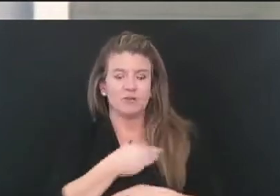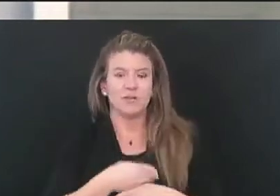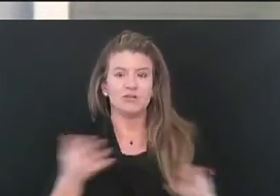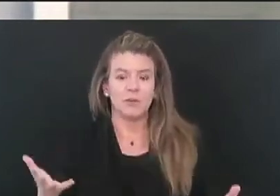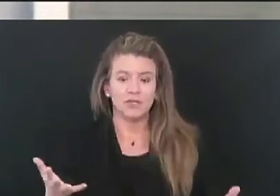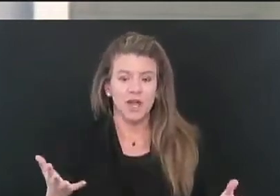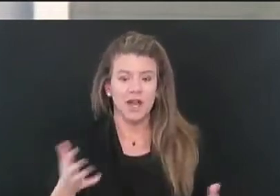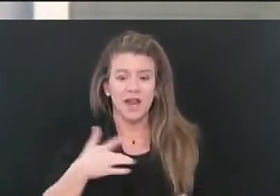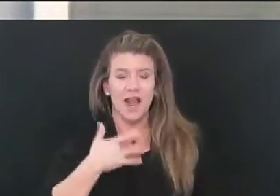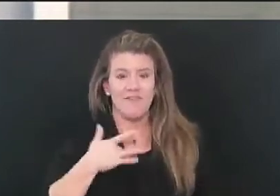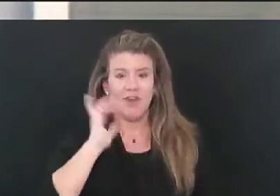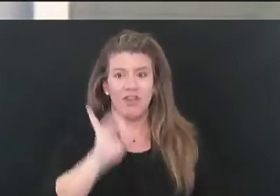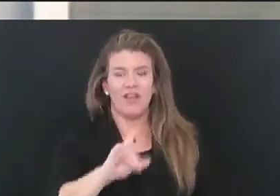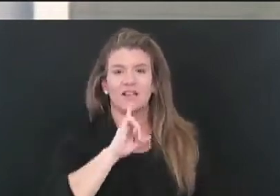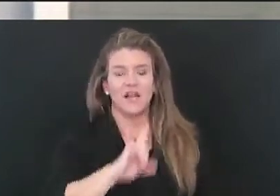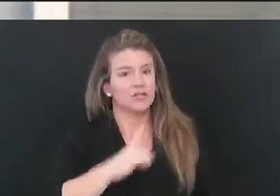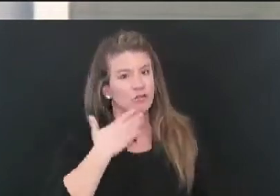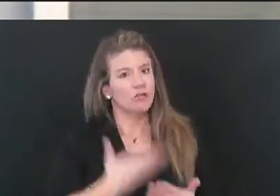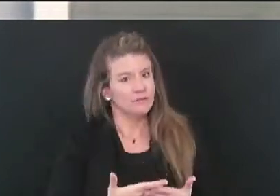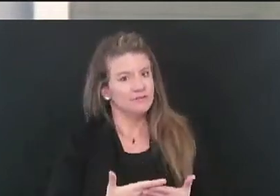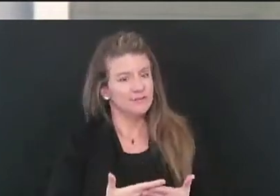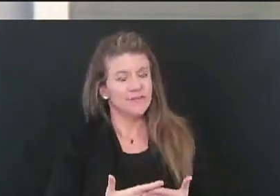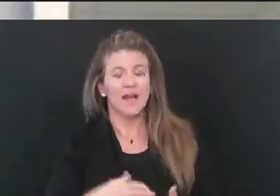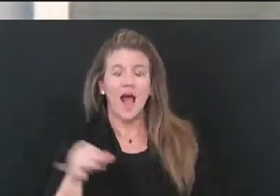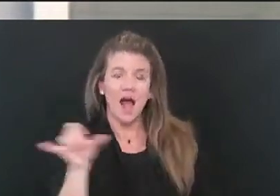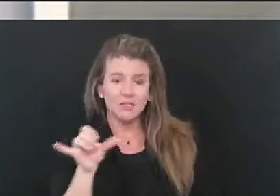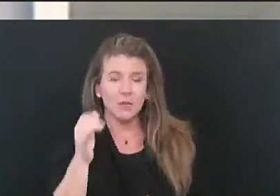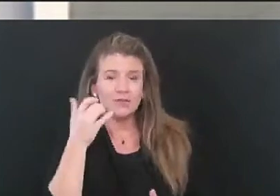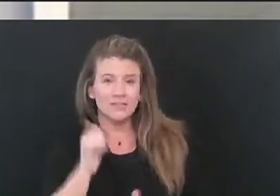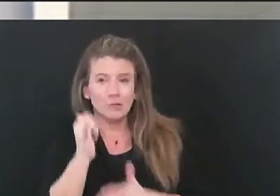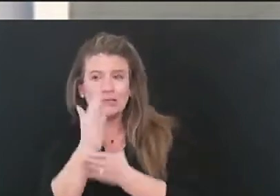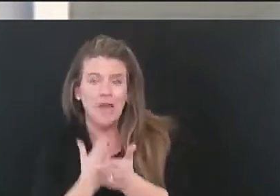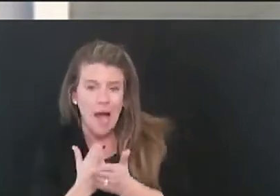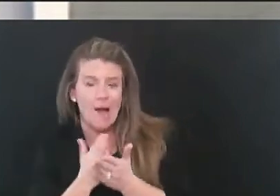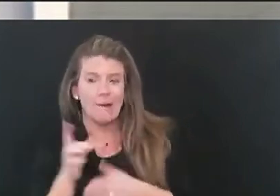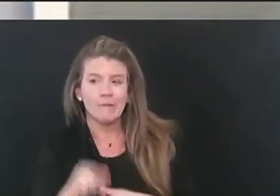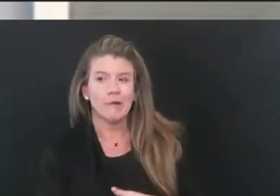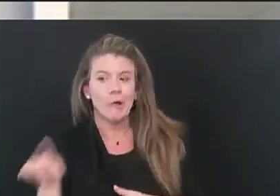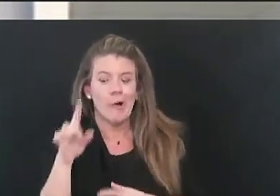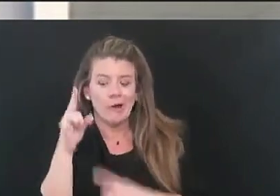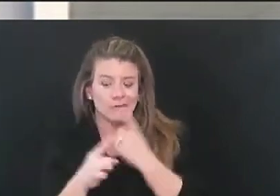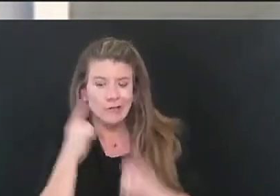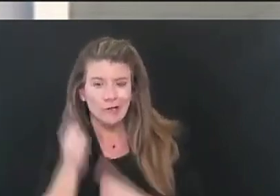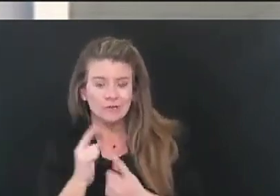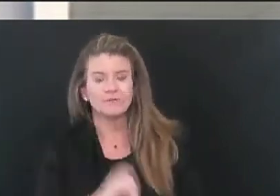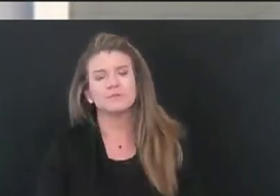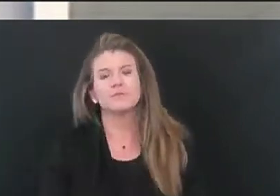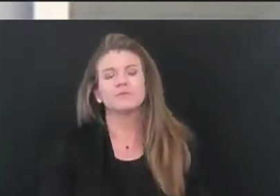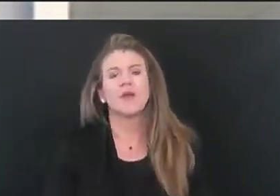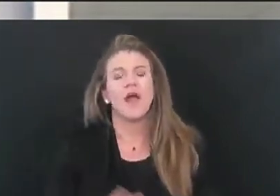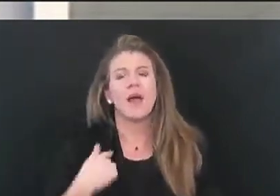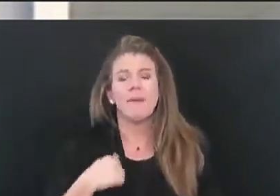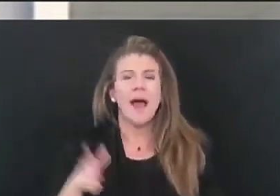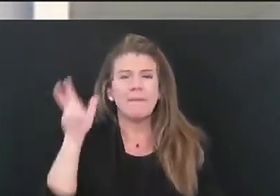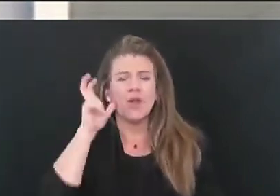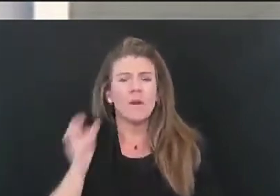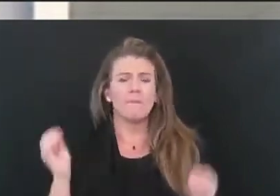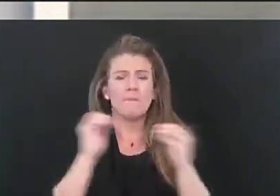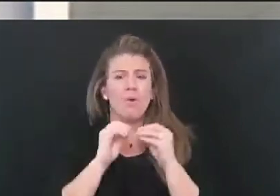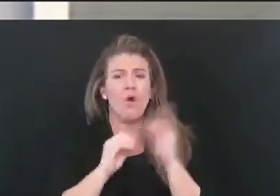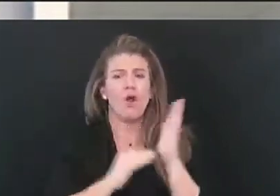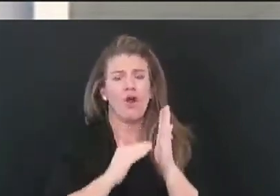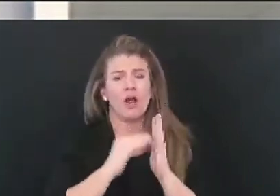which I think is also a notable, although there are still some individuals who are concerned about this. What I'm hearing more often now are individuals